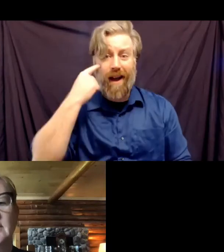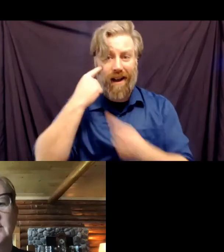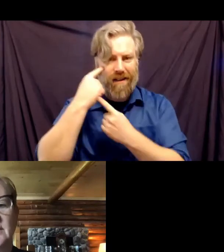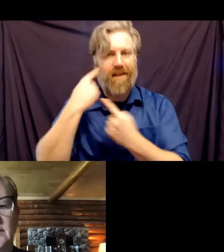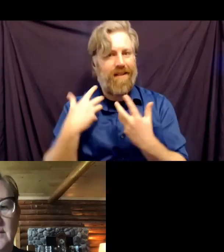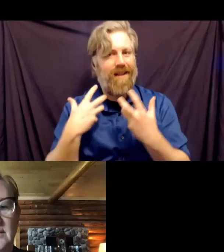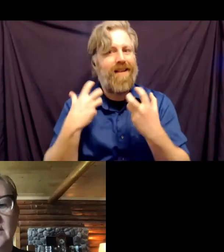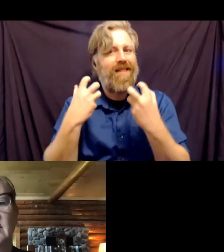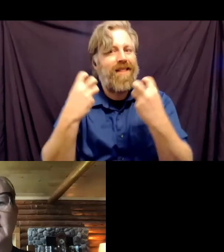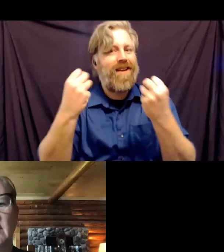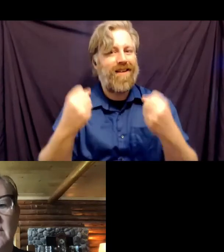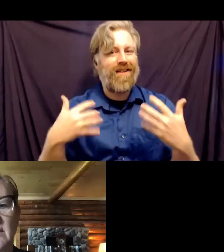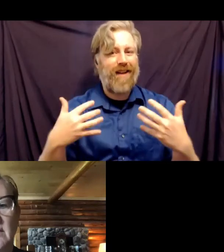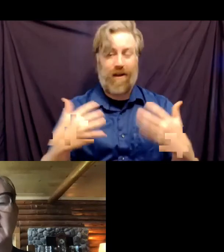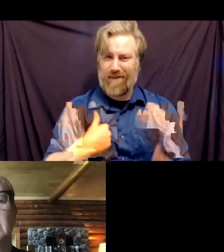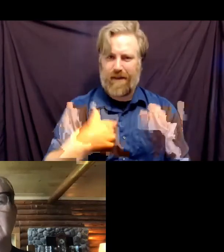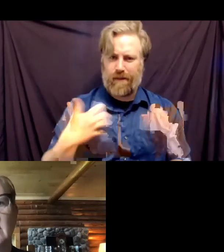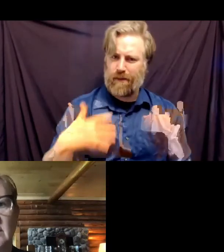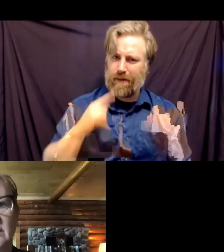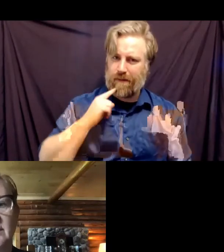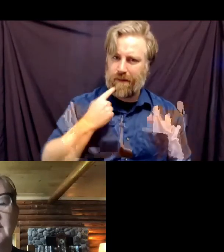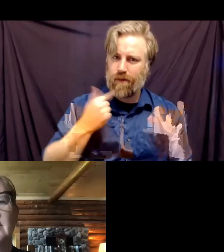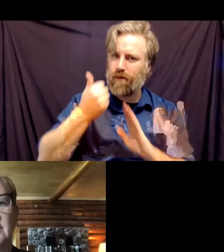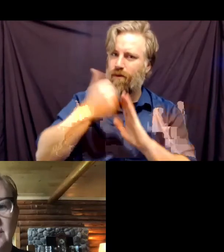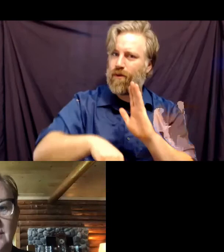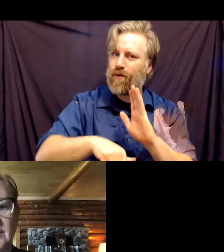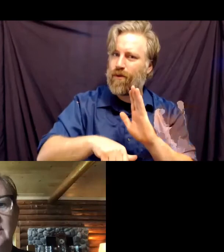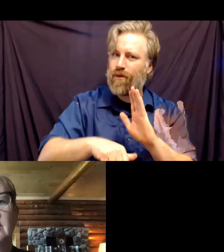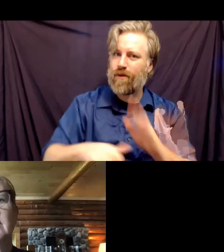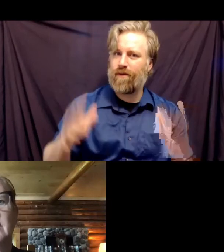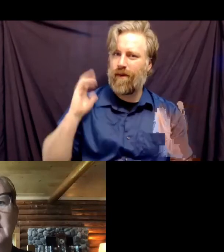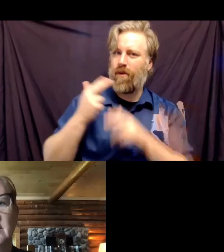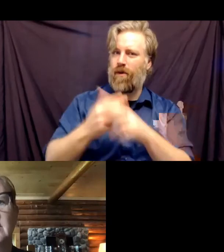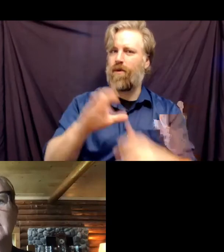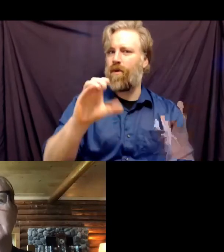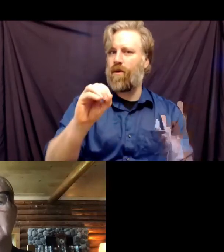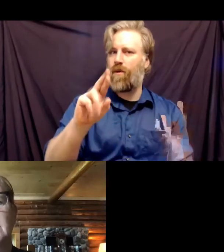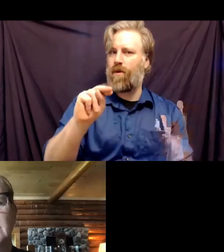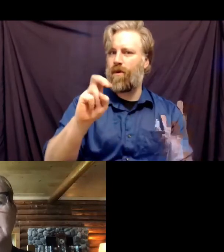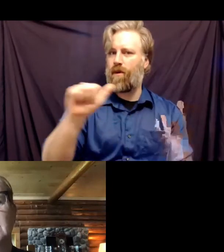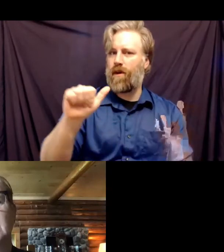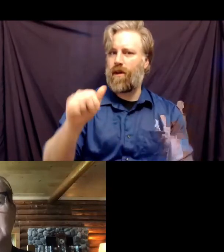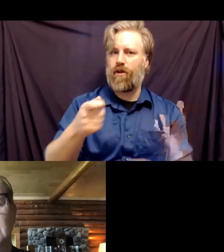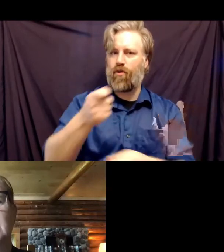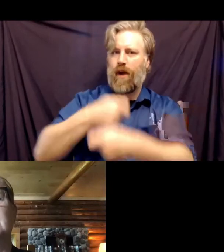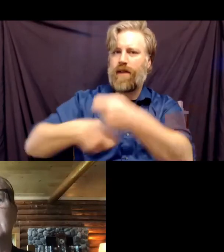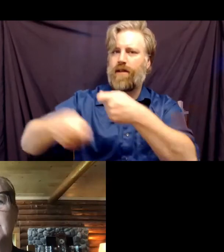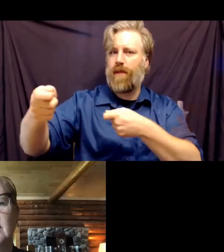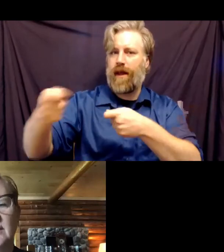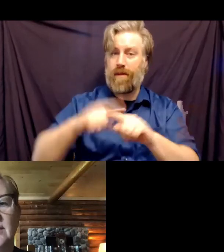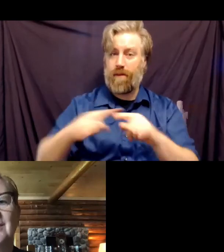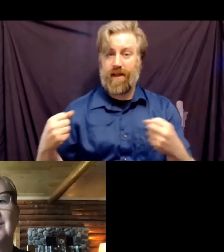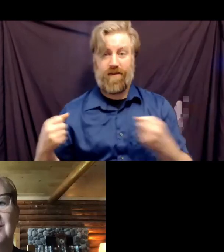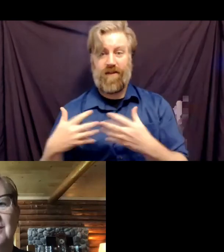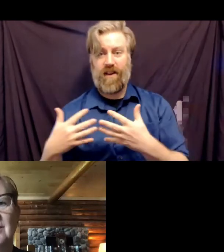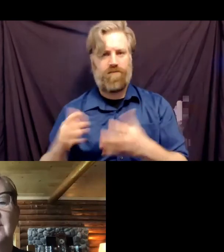pretty serious surgery. It was like what they used to call a cornea transplant. But the fear is gone. It's just like, that's